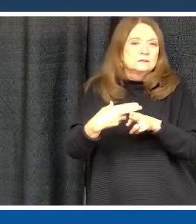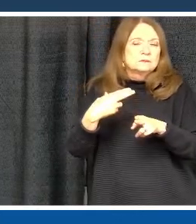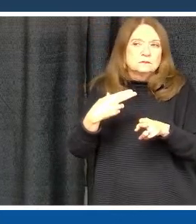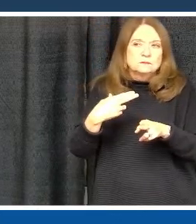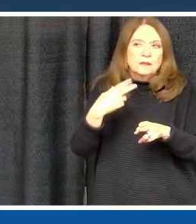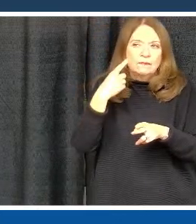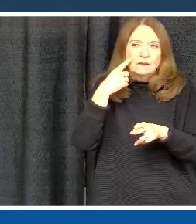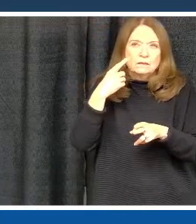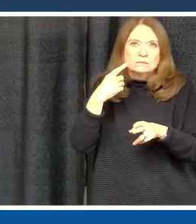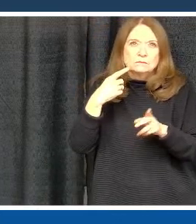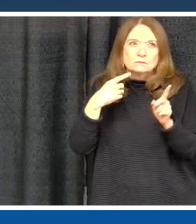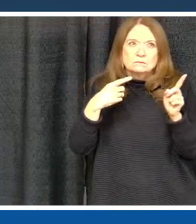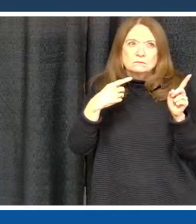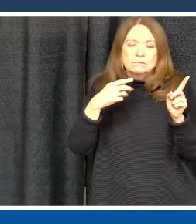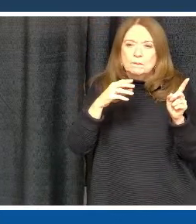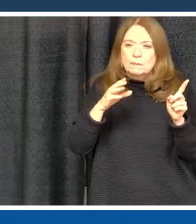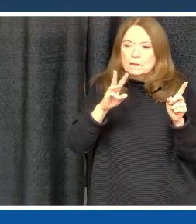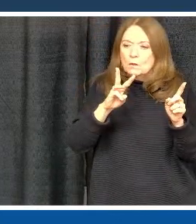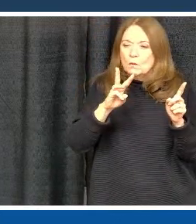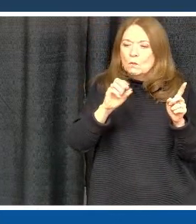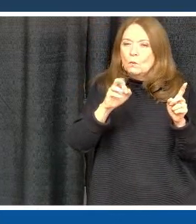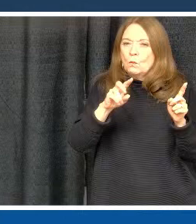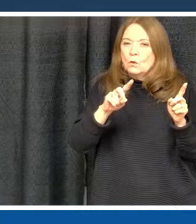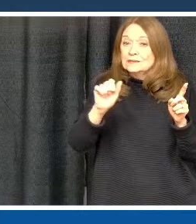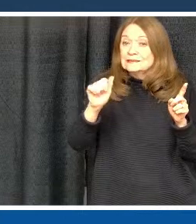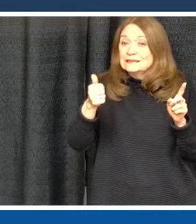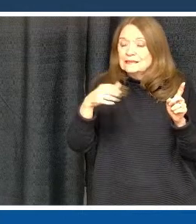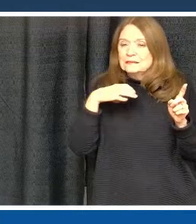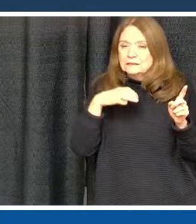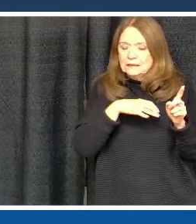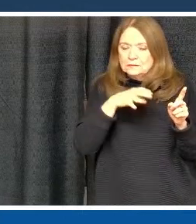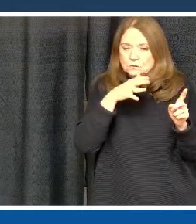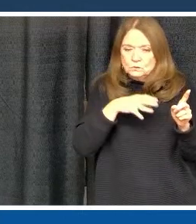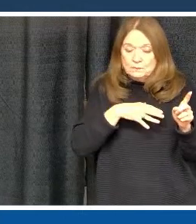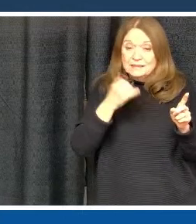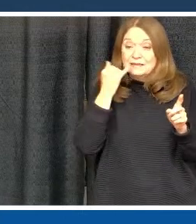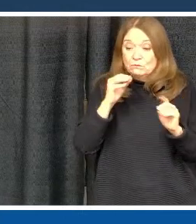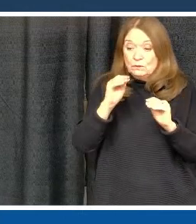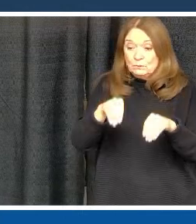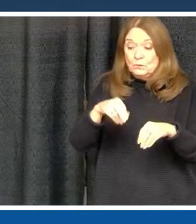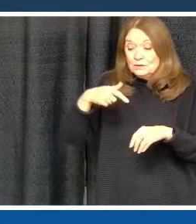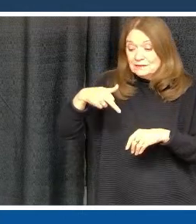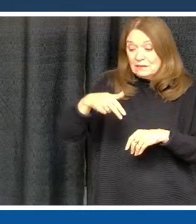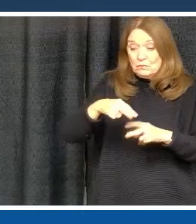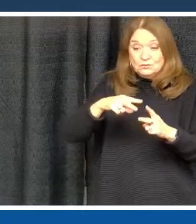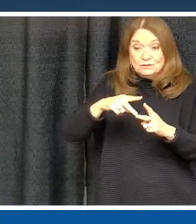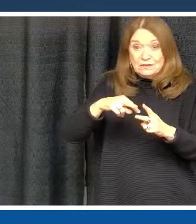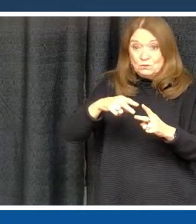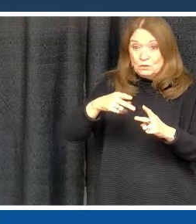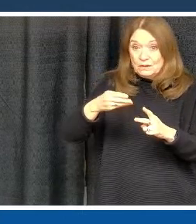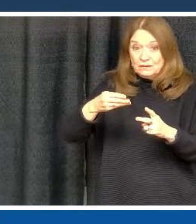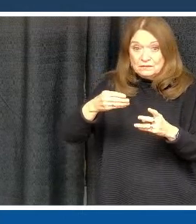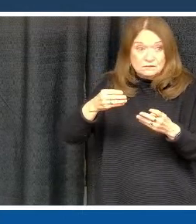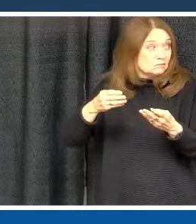by Ward 10 Councilwoman, if we put sidewalks in on either one of these properties, we're very close to